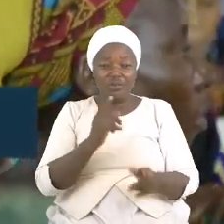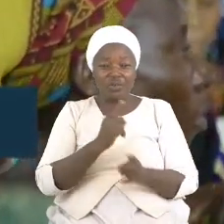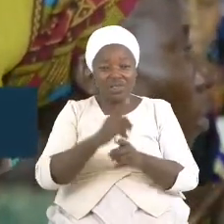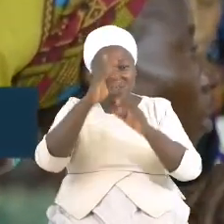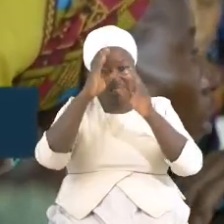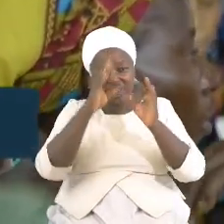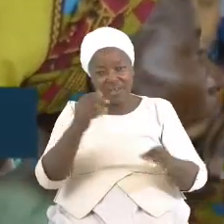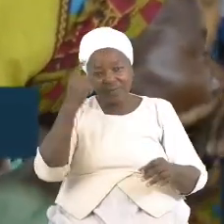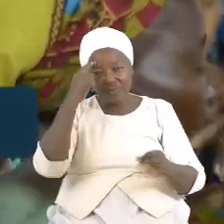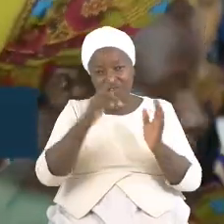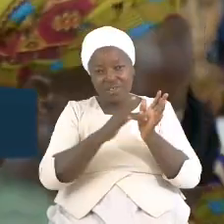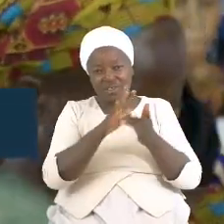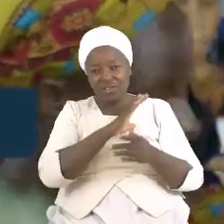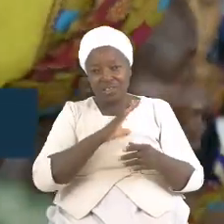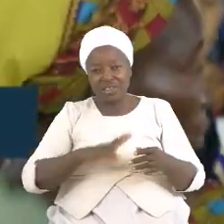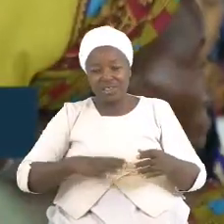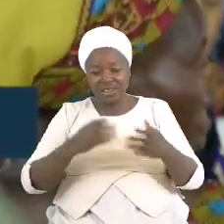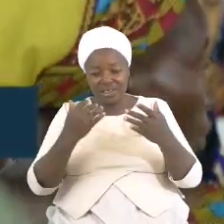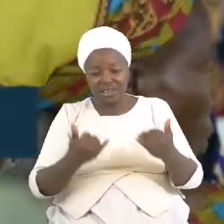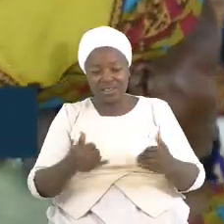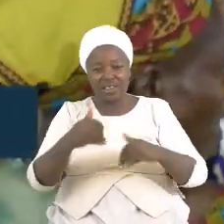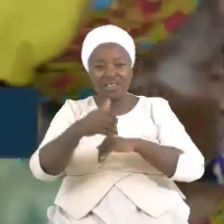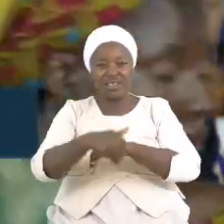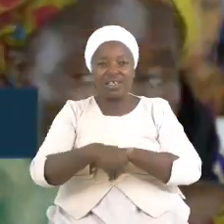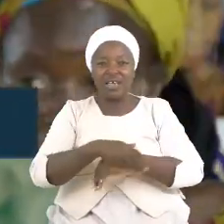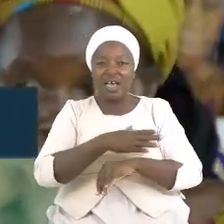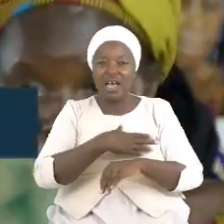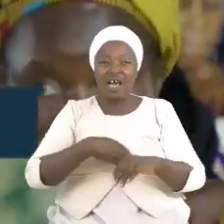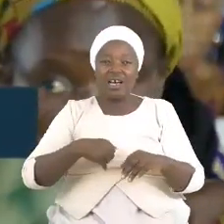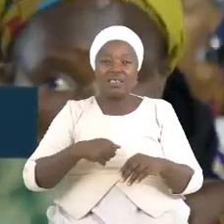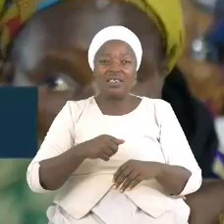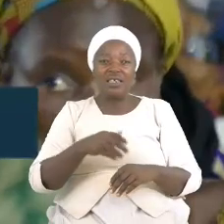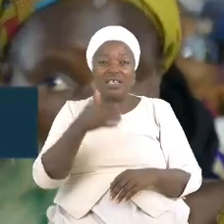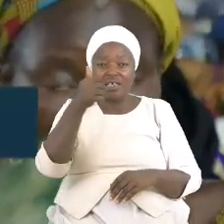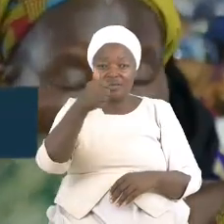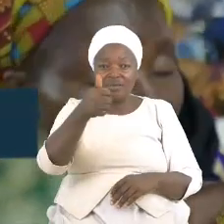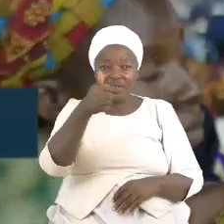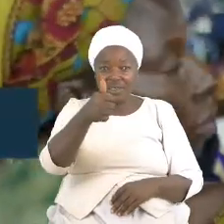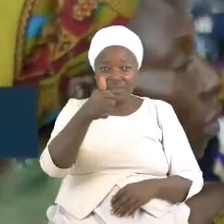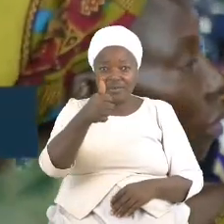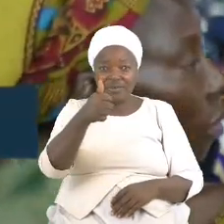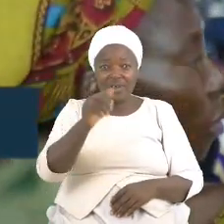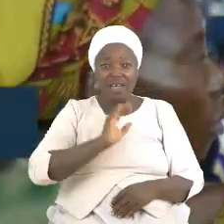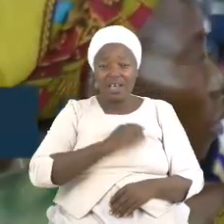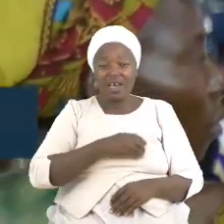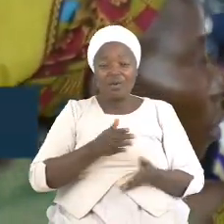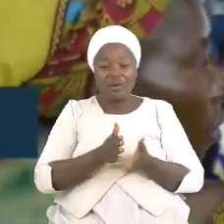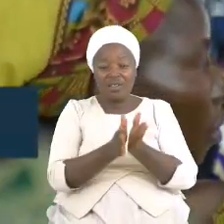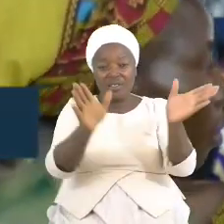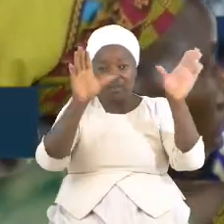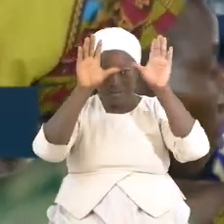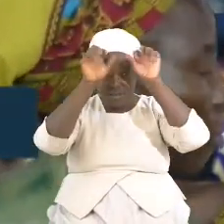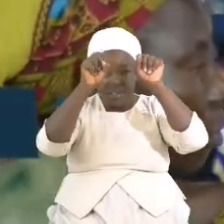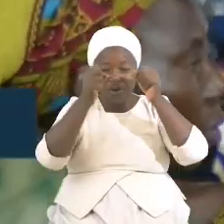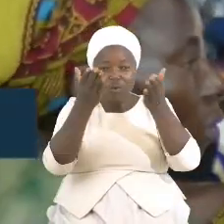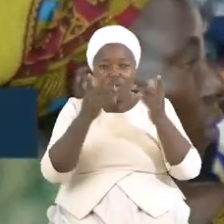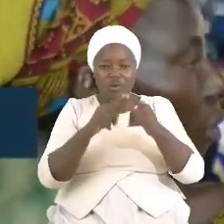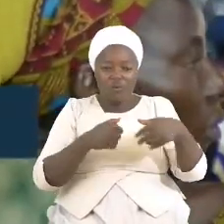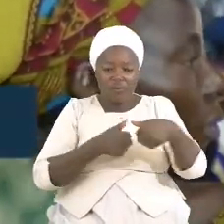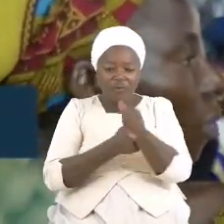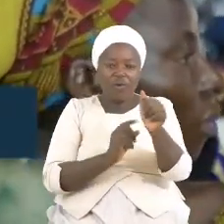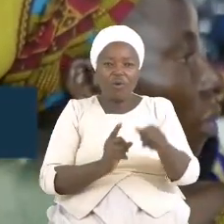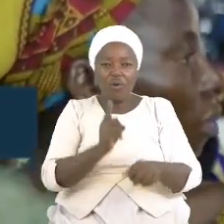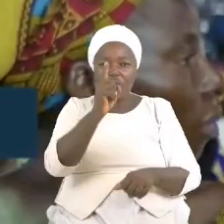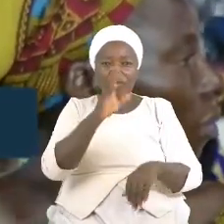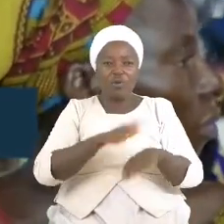Join us online. for connect with Christ, look at it on the